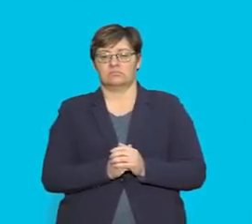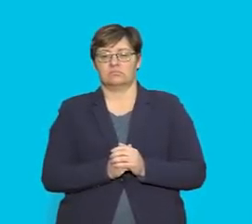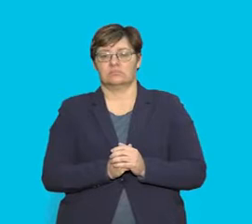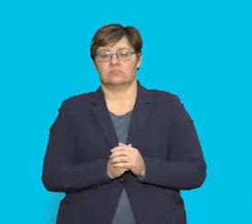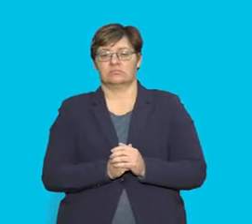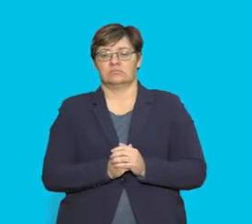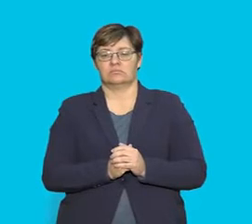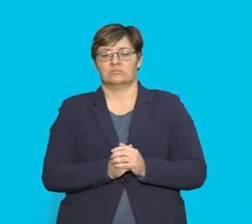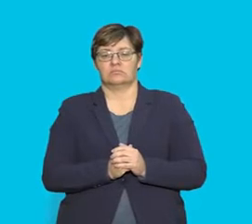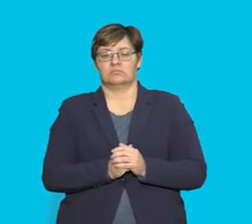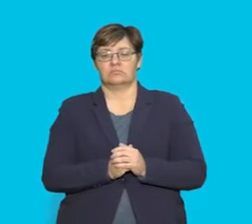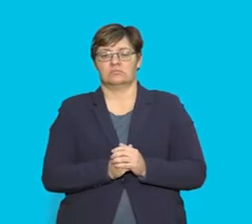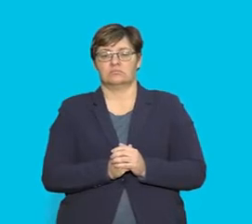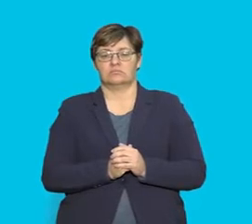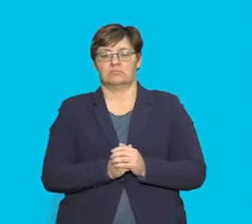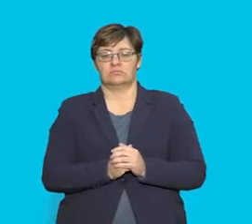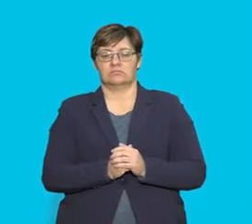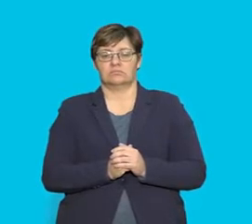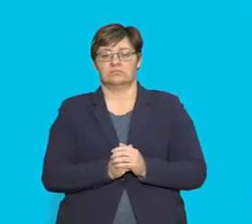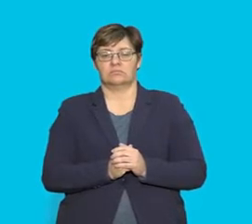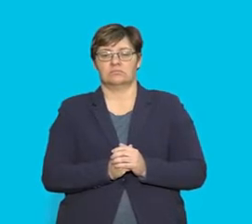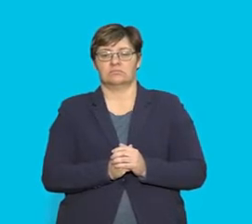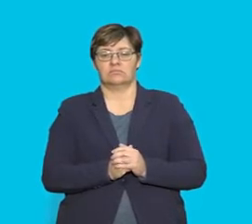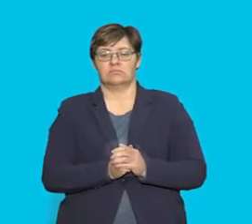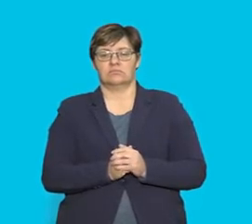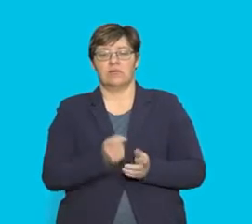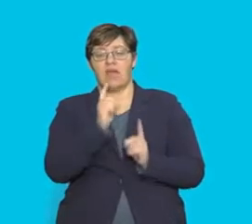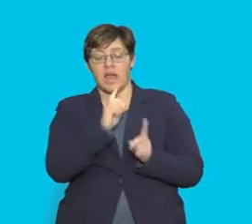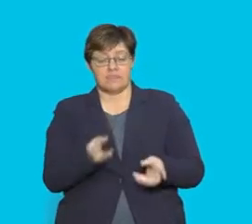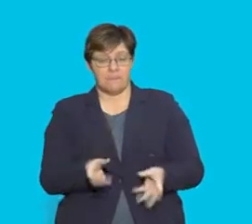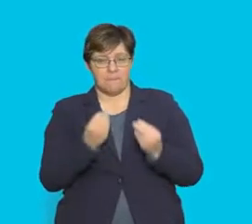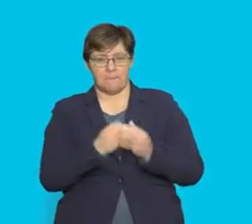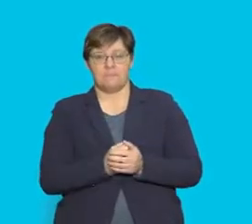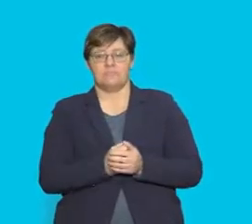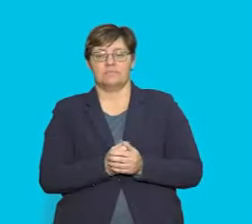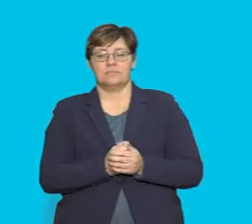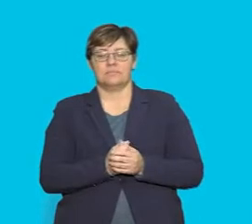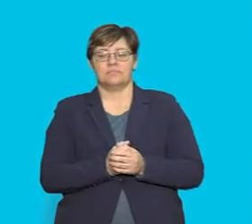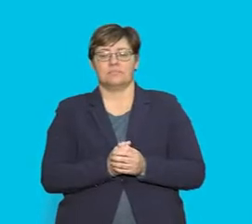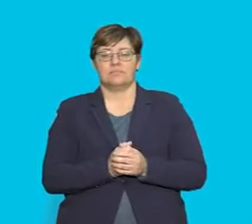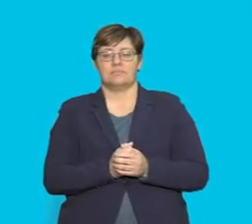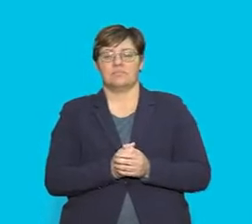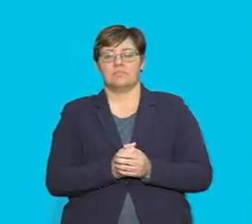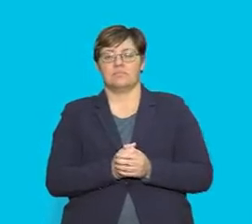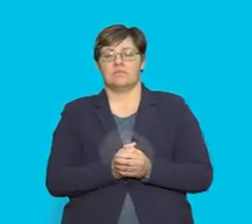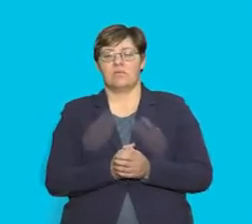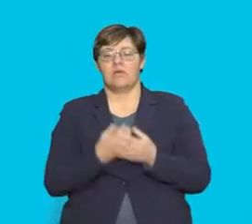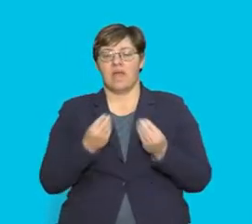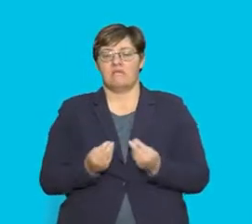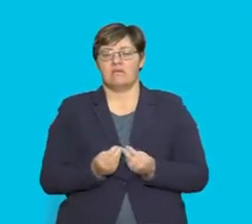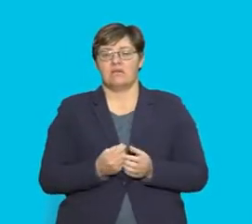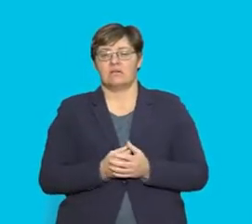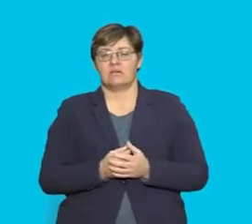0.06 divided by 12, and this will give me that much. So Asif will have